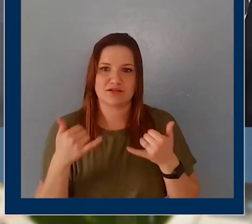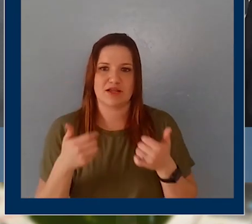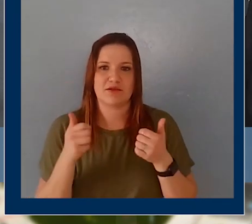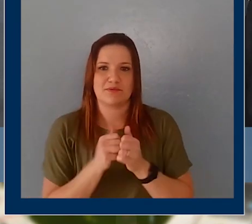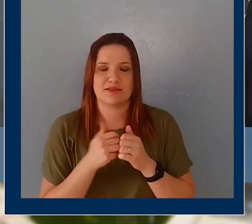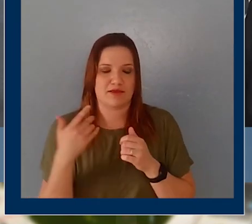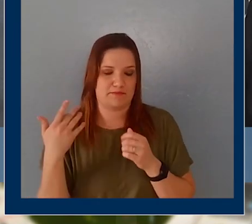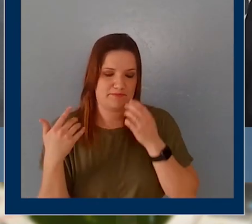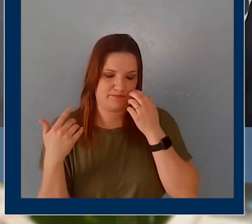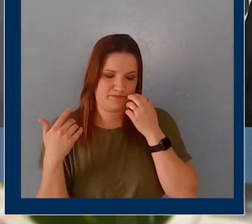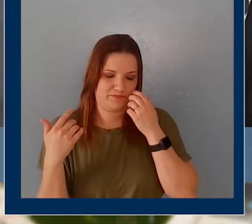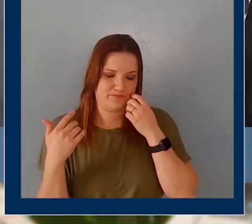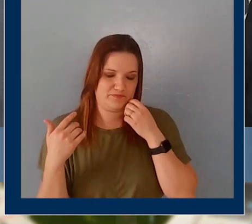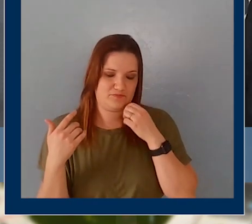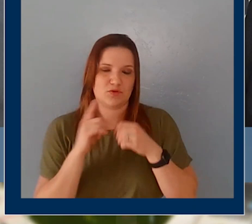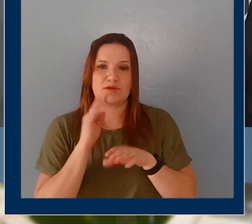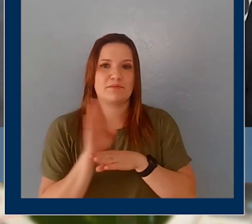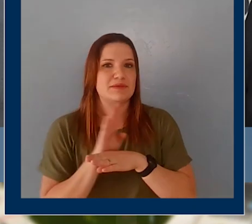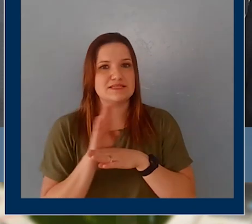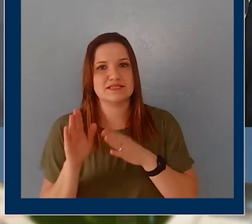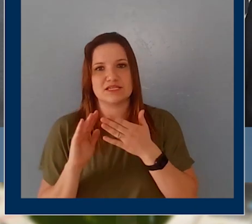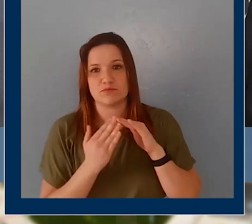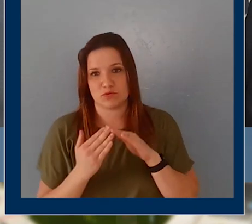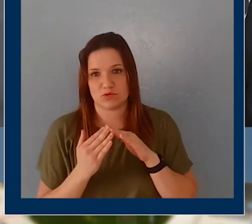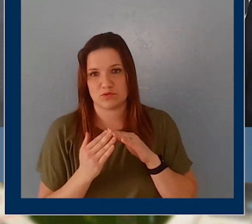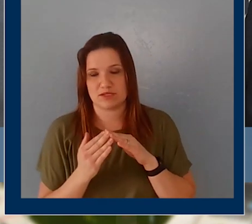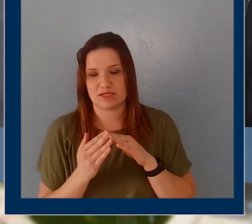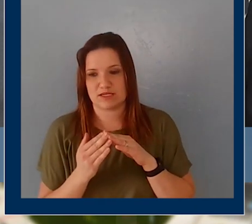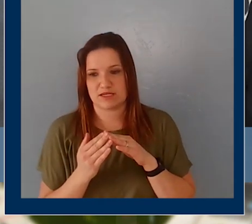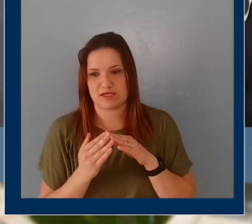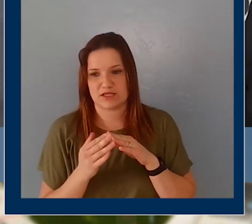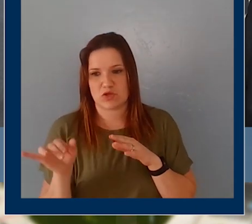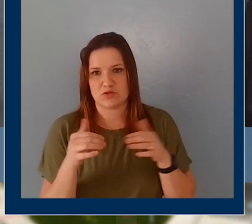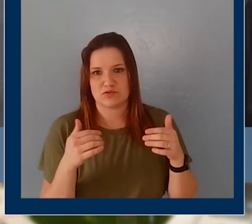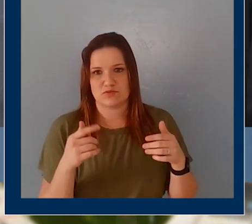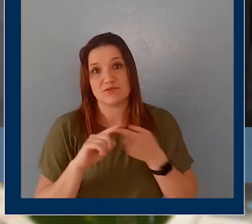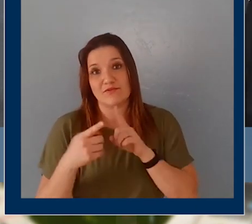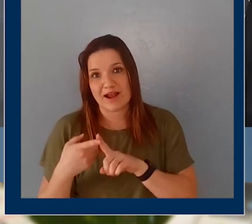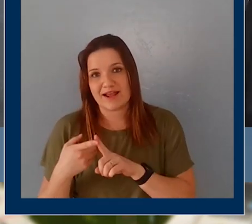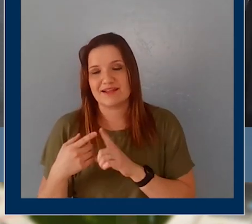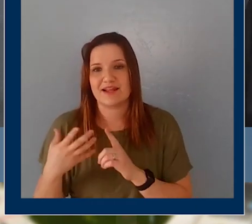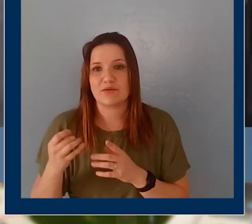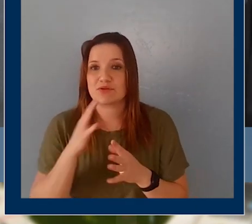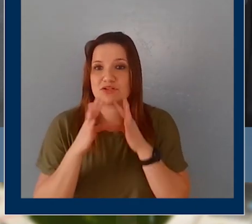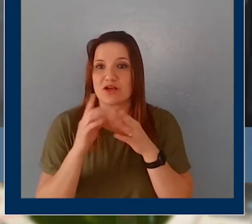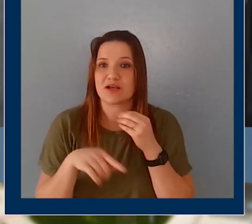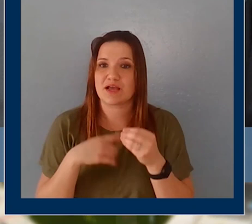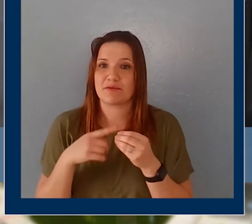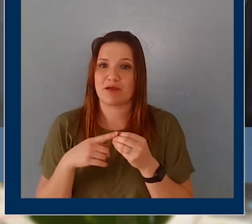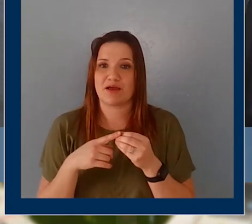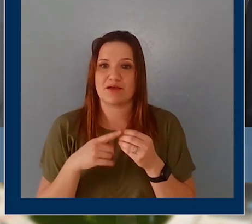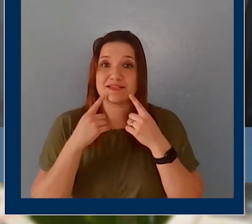on an outpatient basis and keeping them out of the hospital, and has stated that he's not lost a single COVID positive